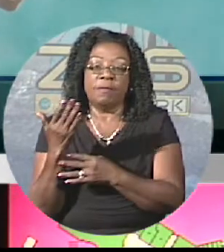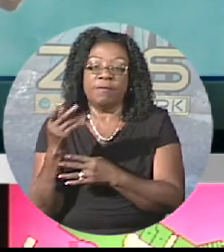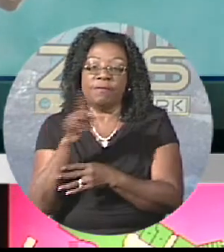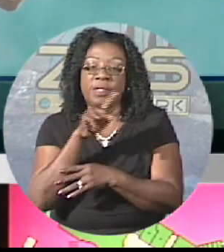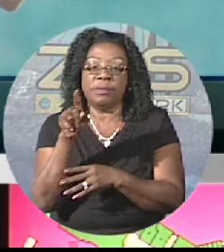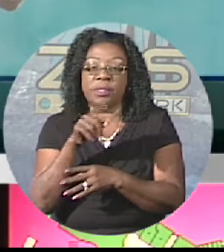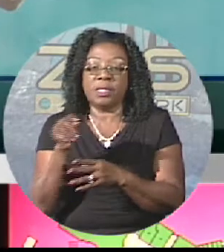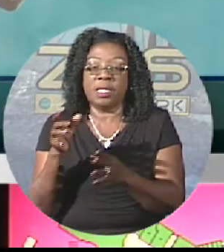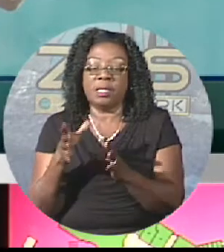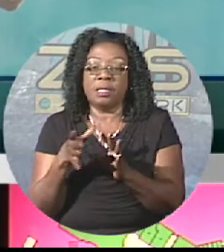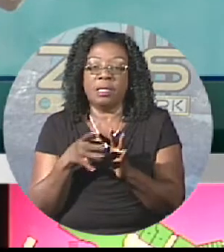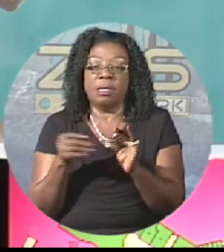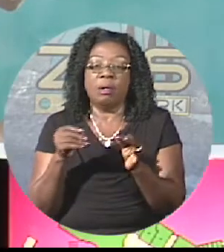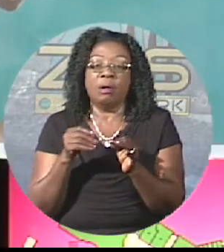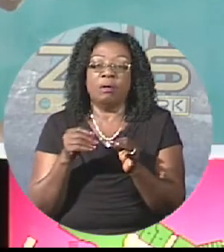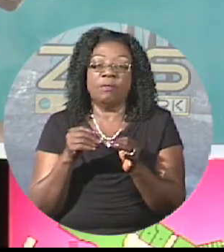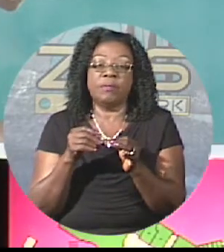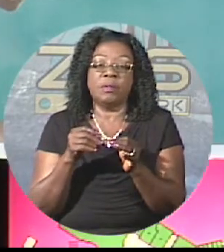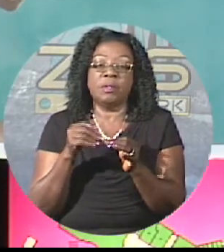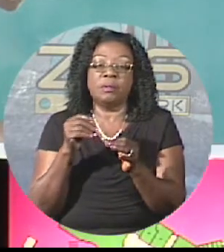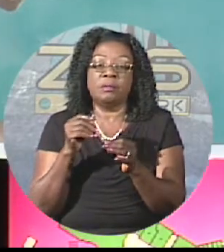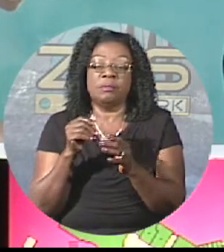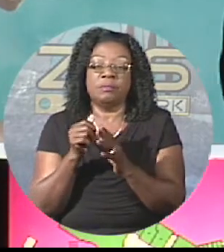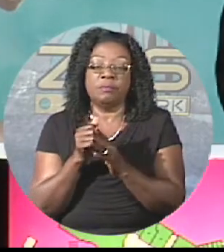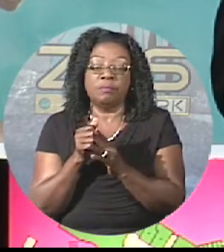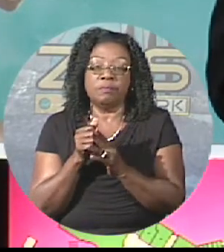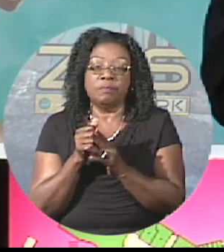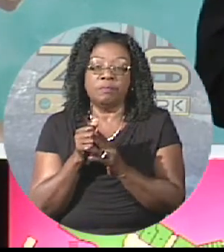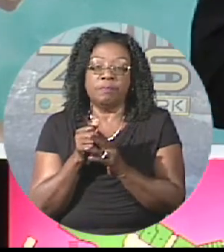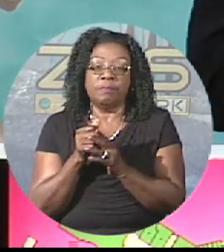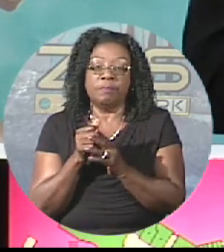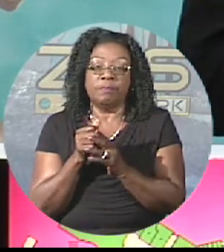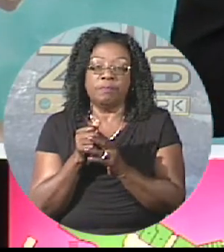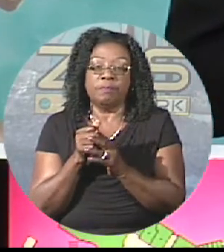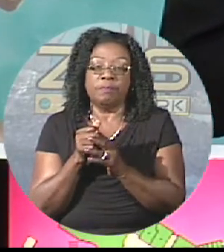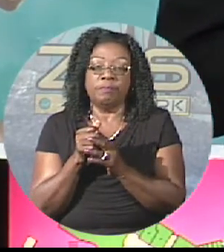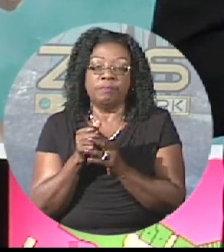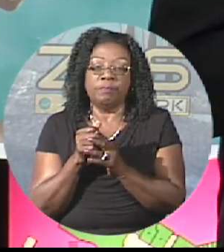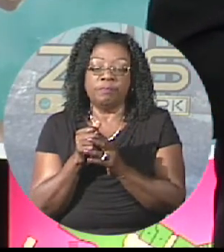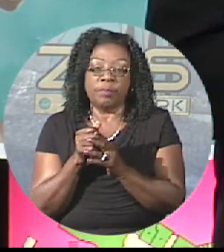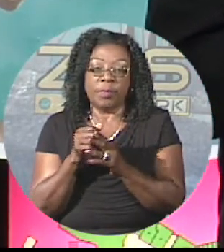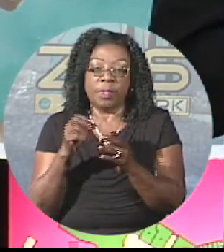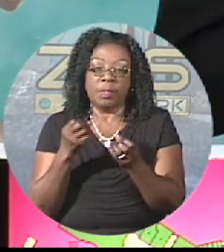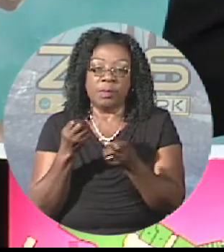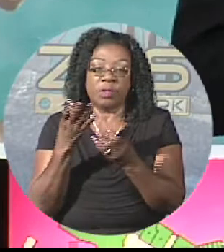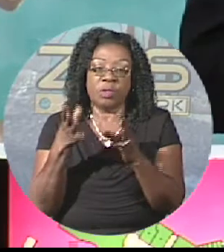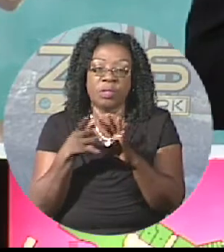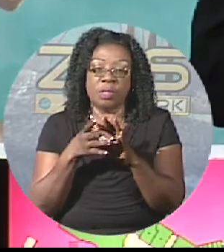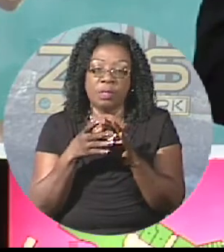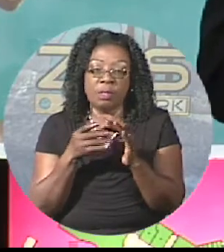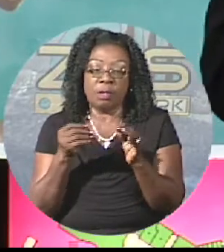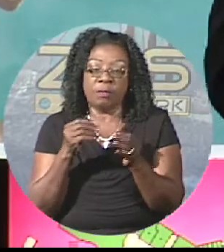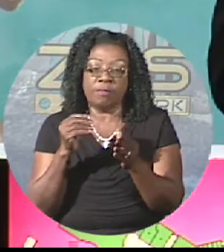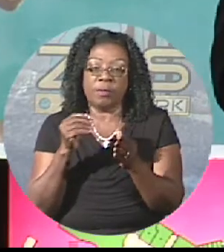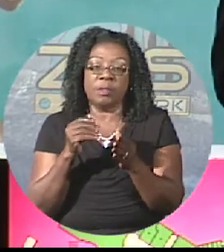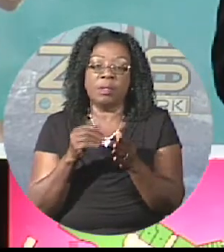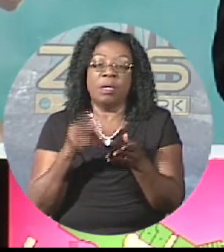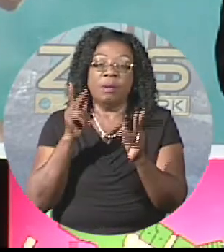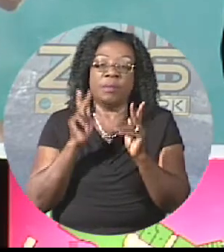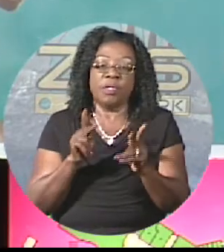15% of the sentenced population. The vast majority of offenders were young